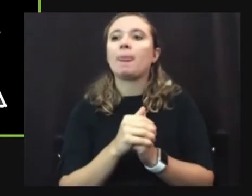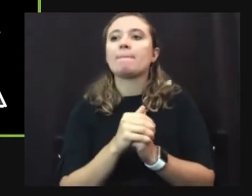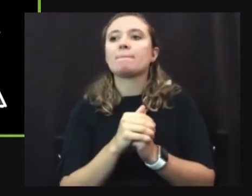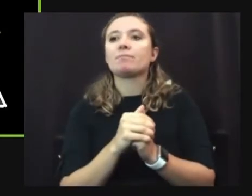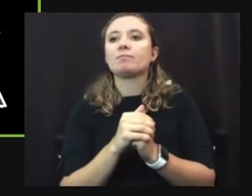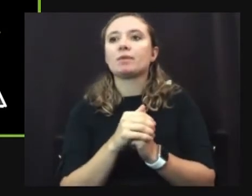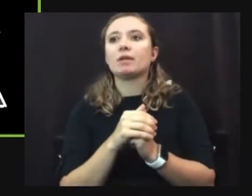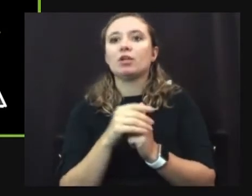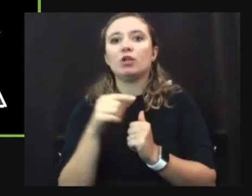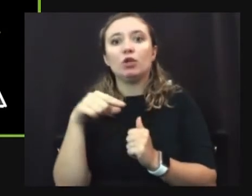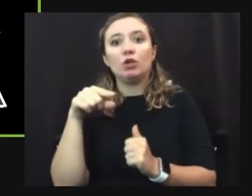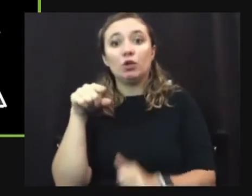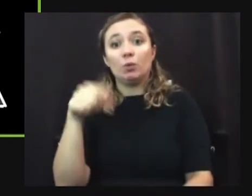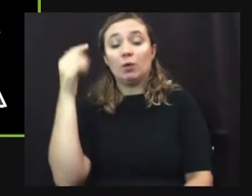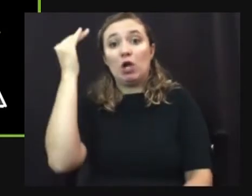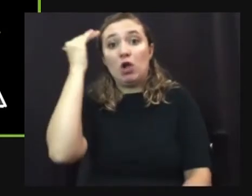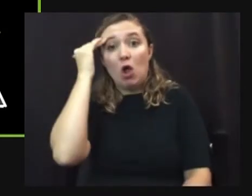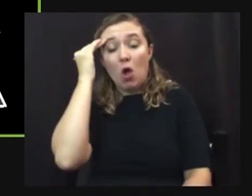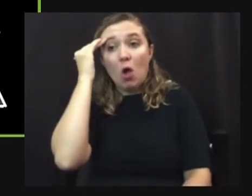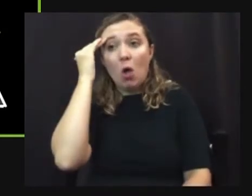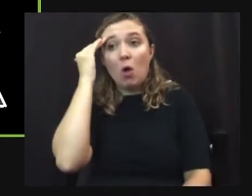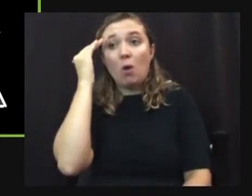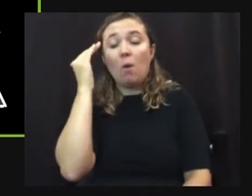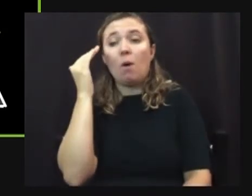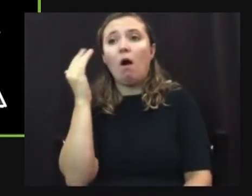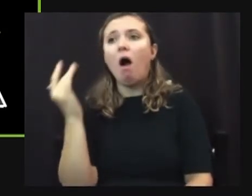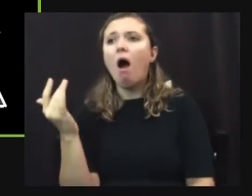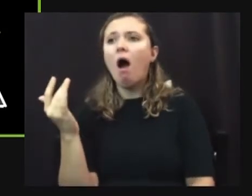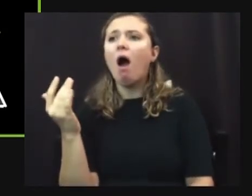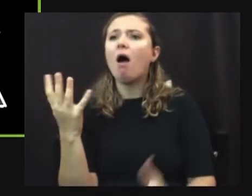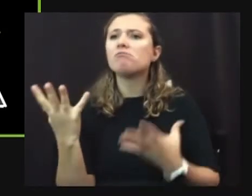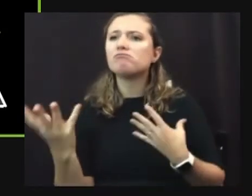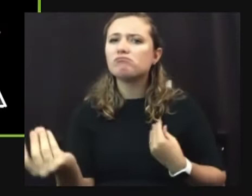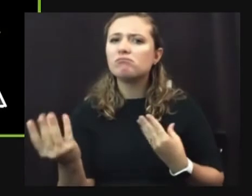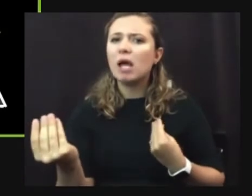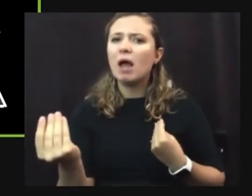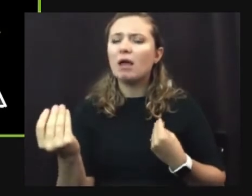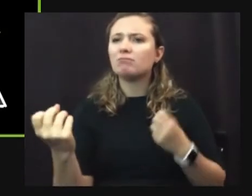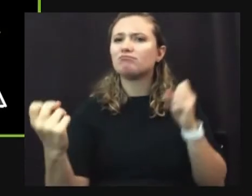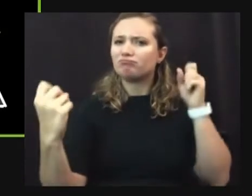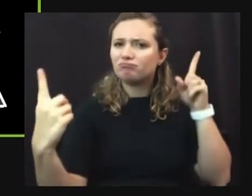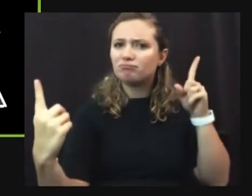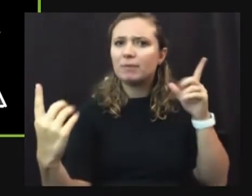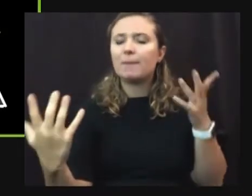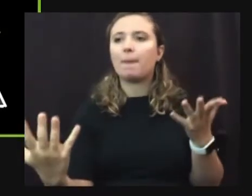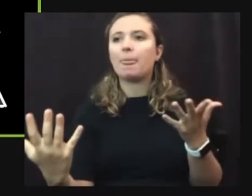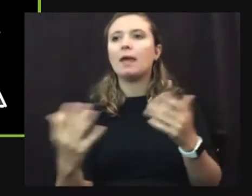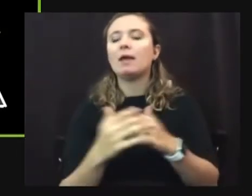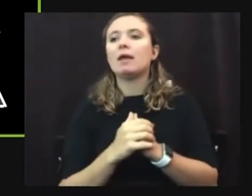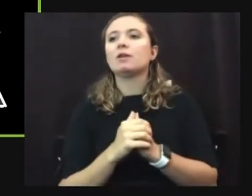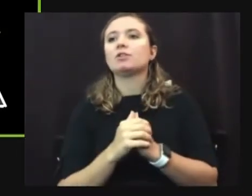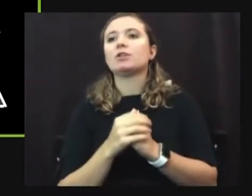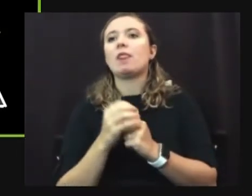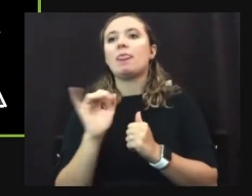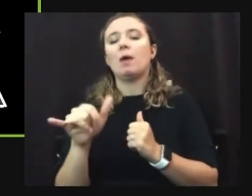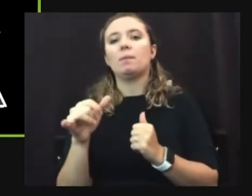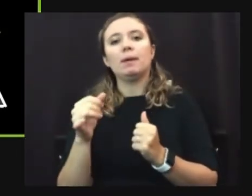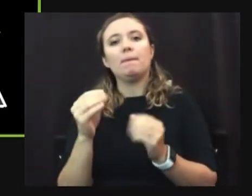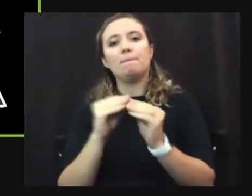that feels. You've been there. You can relate a lot more, and that will be a lot more emotional to